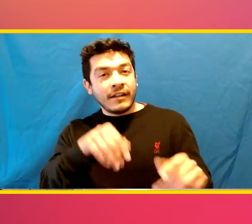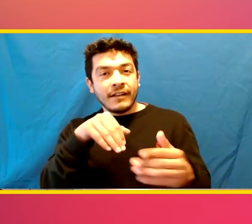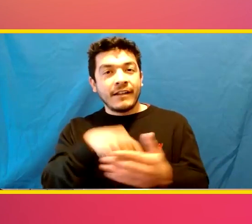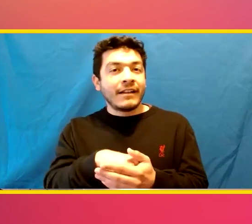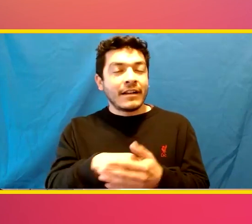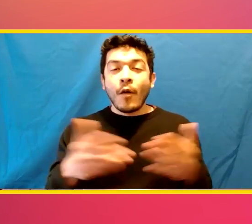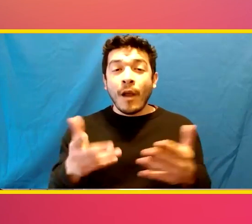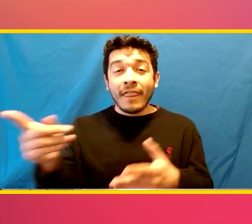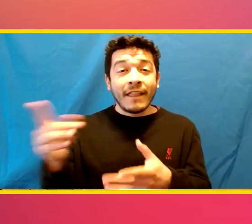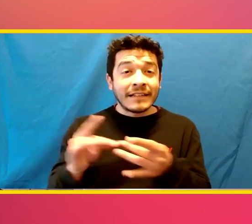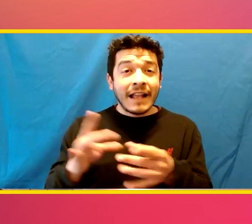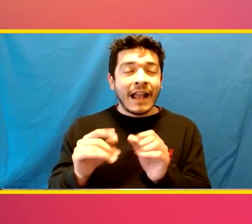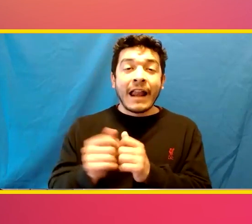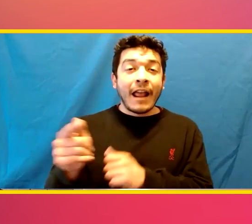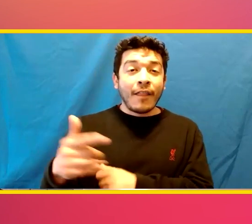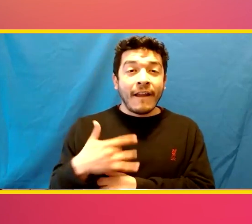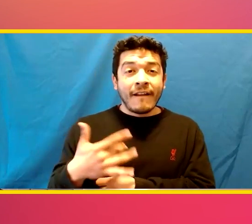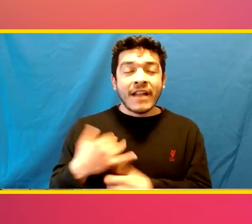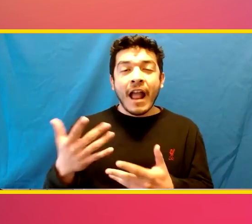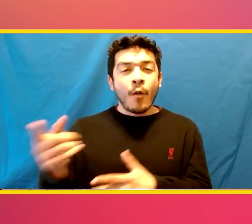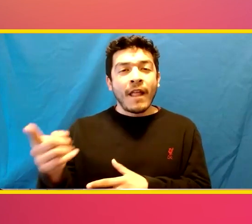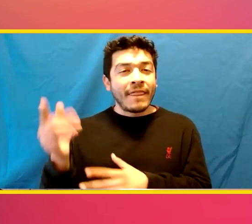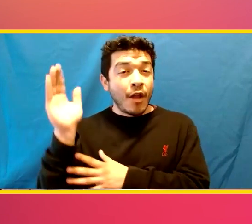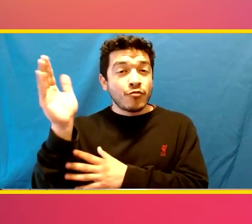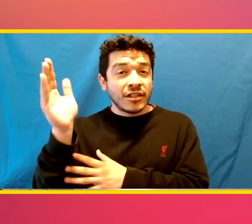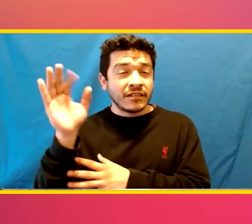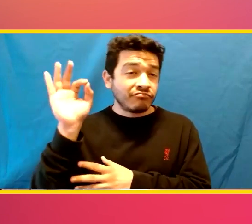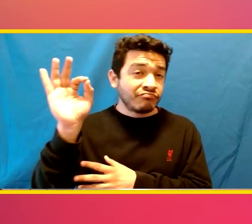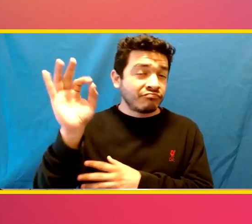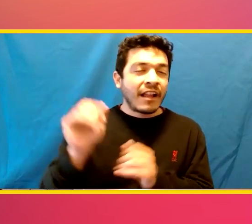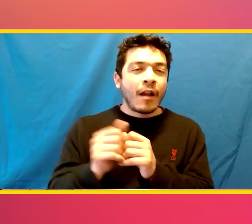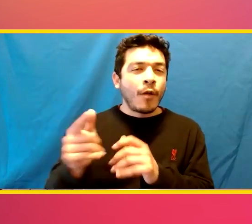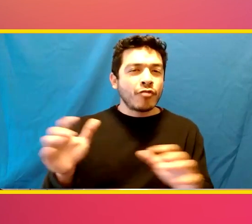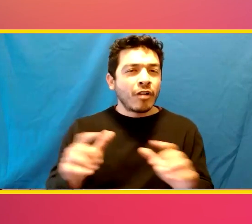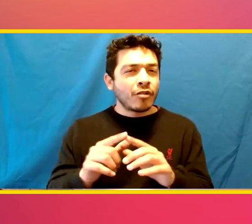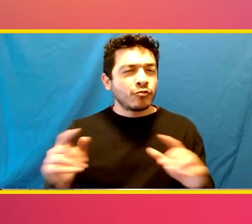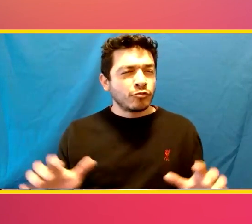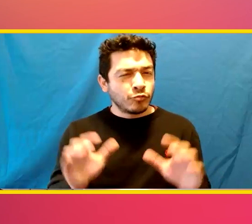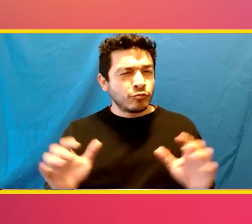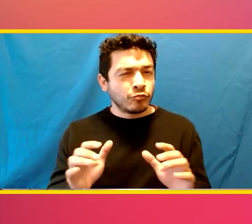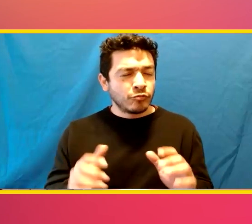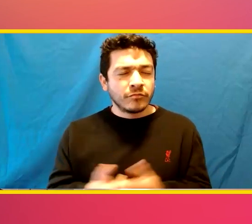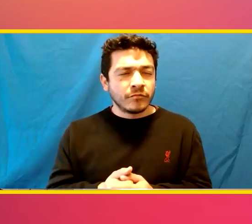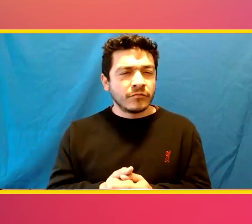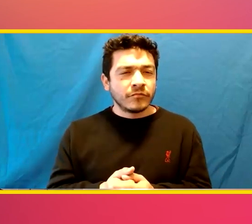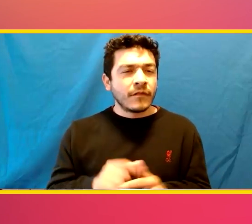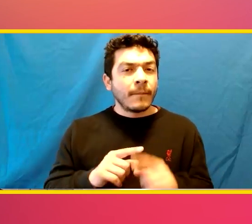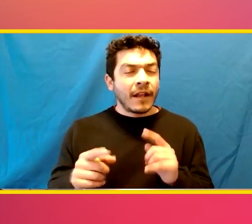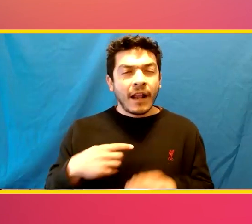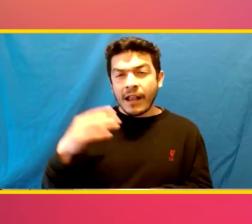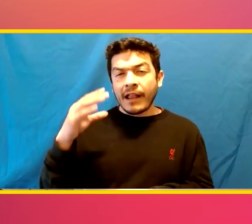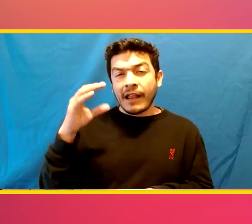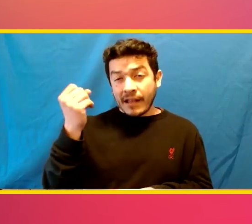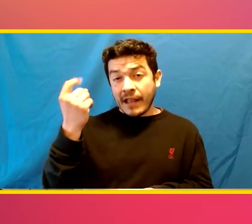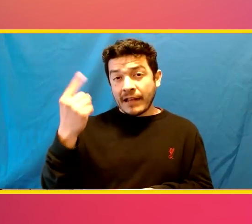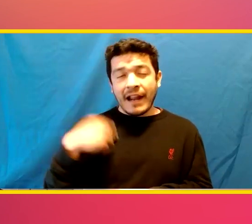in what they say and how they feel and what they preach and what they're trying to do. Um, and I get it. I don't